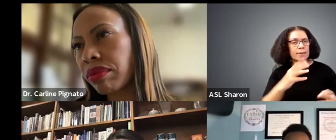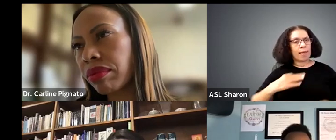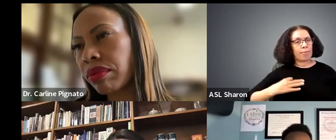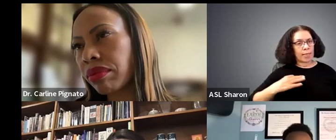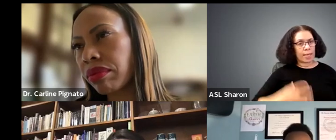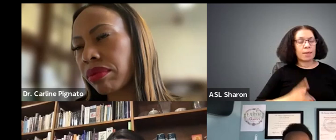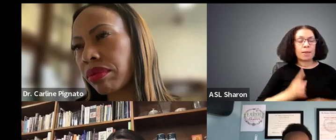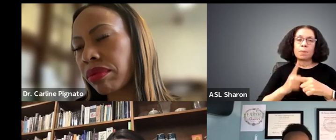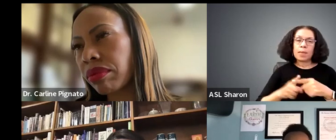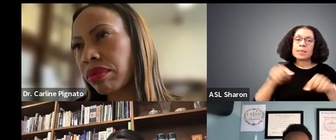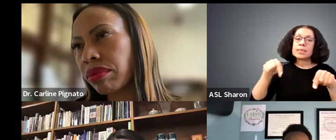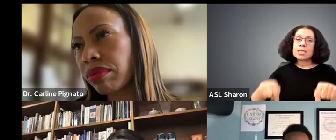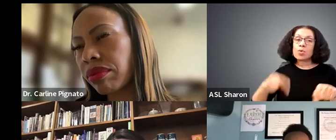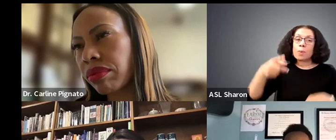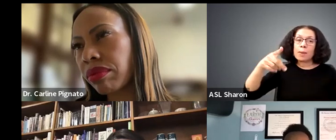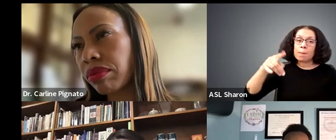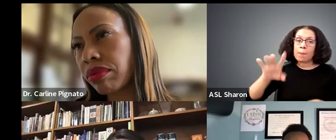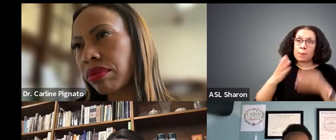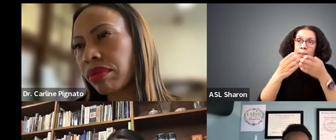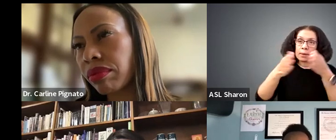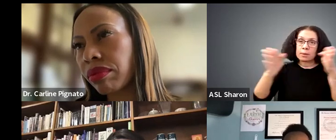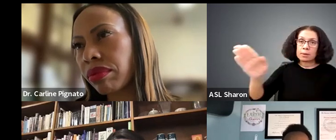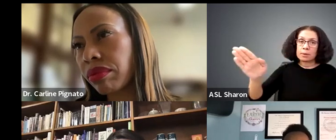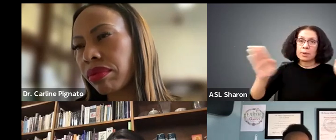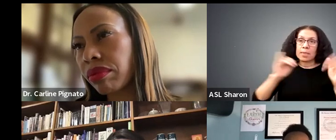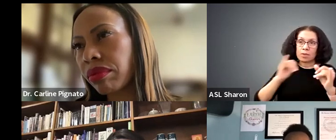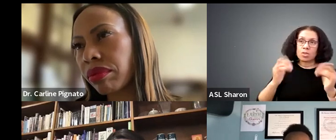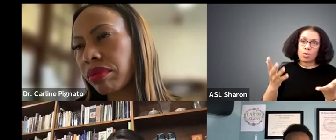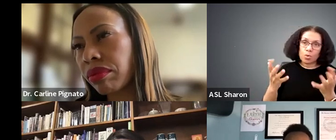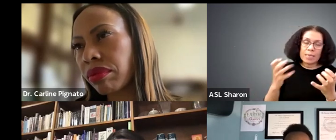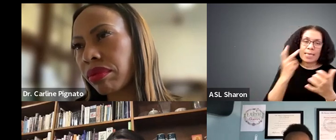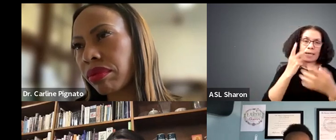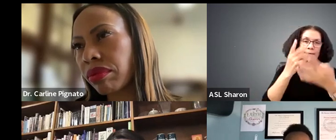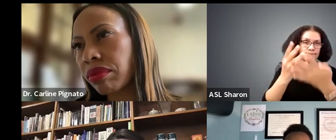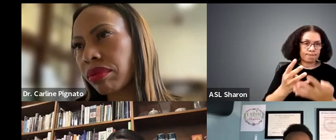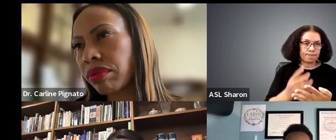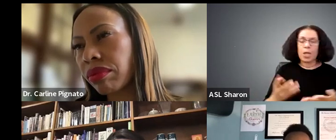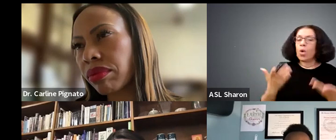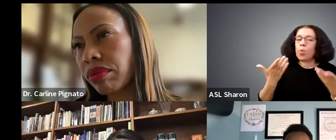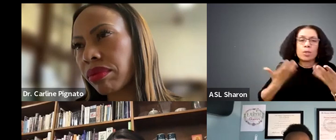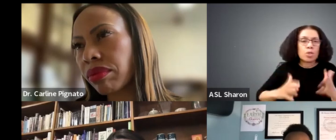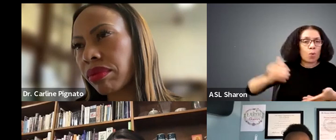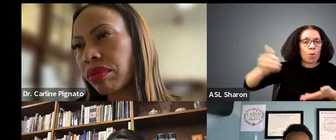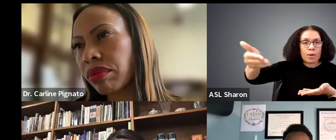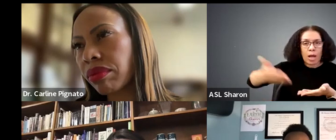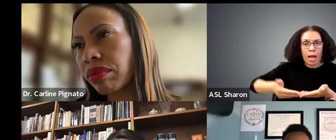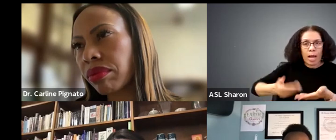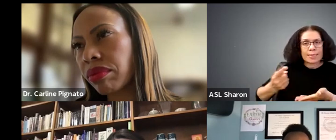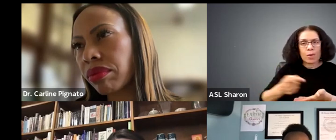public interview process as well, that creates another opportunity to have additional vetting of candidates because we don't want to hire someone that should not have been